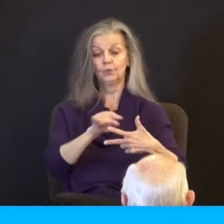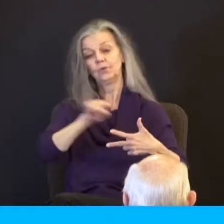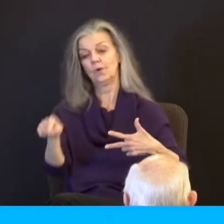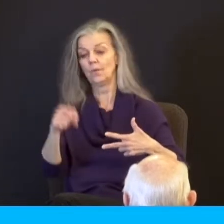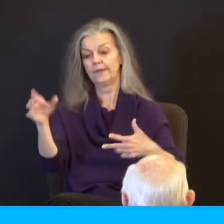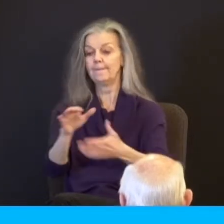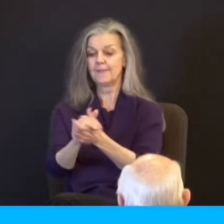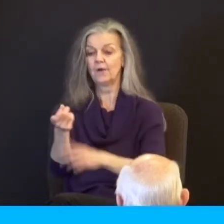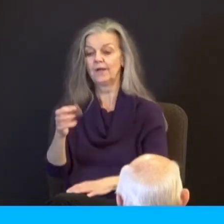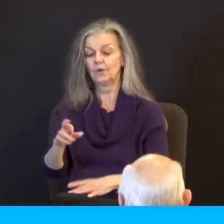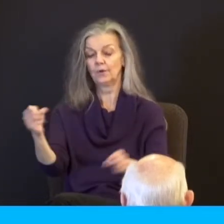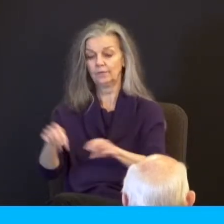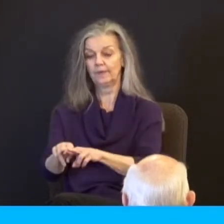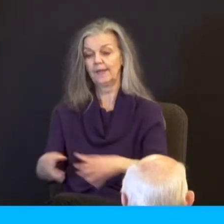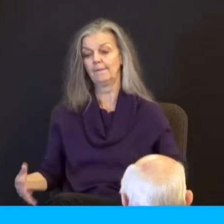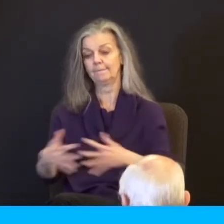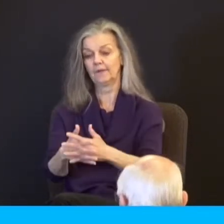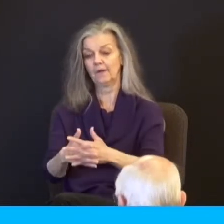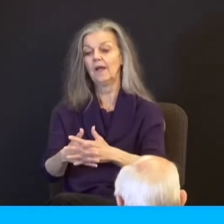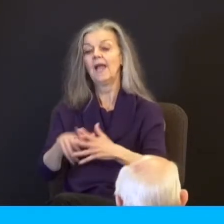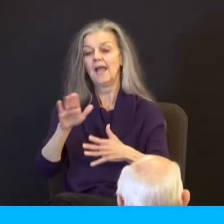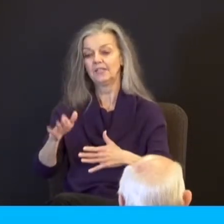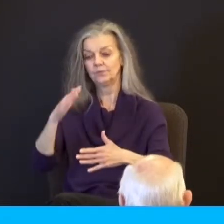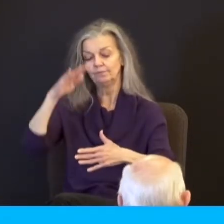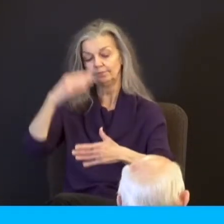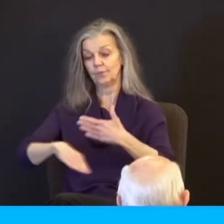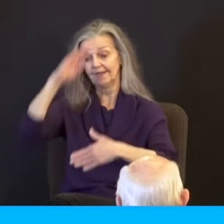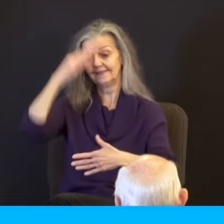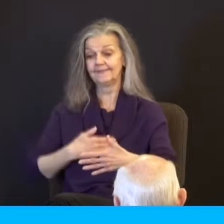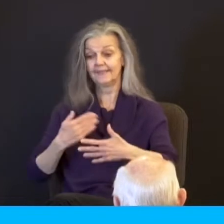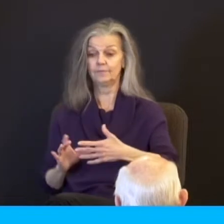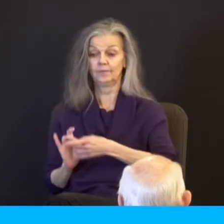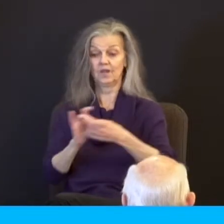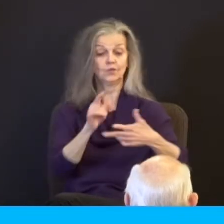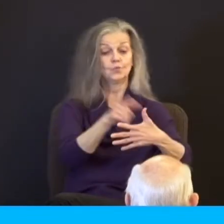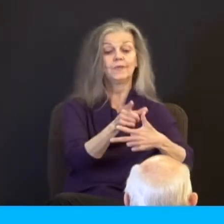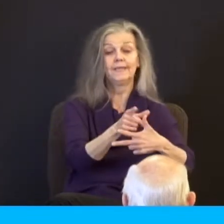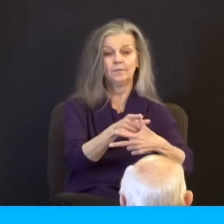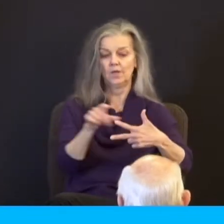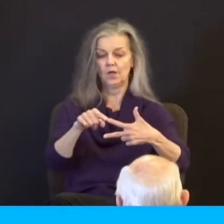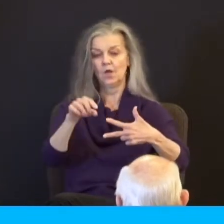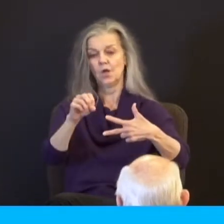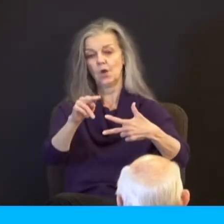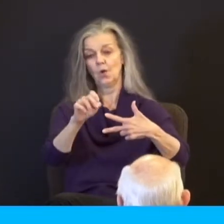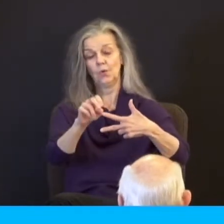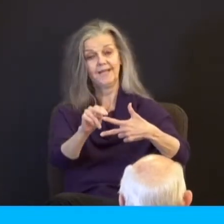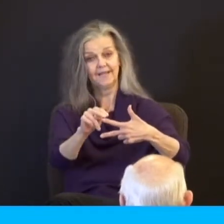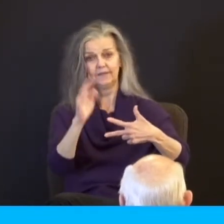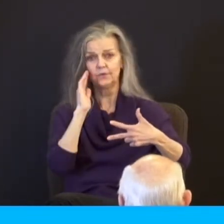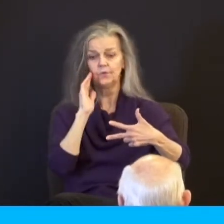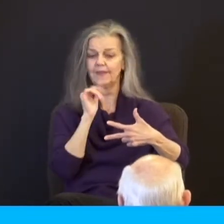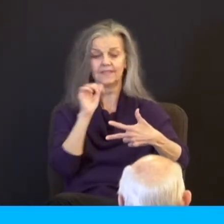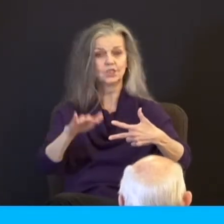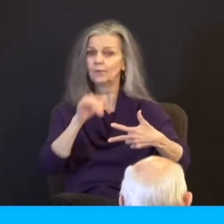up seed to who? To thy brother. Verse 9, Onan knew that the seed should not be